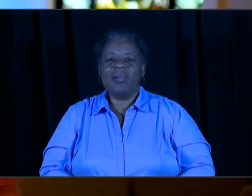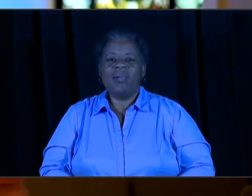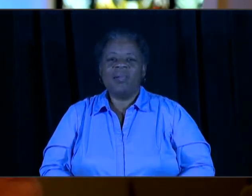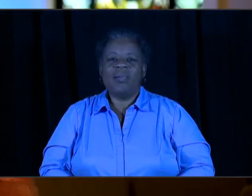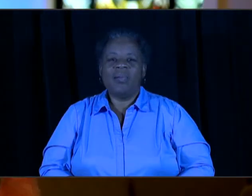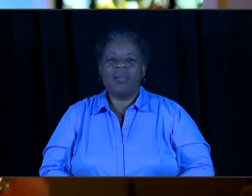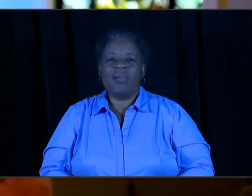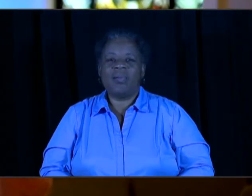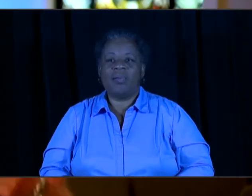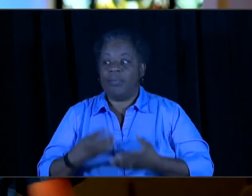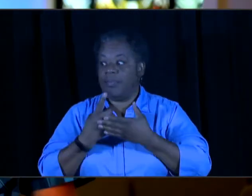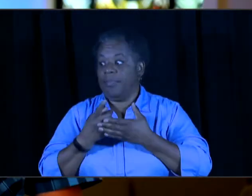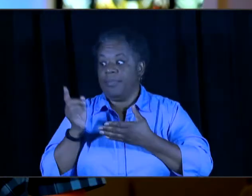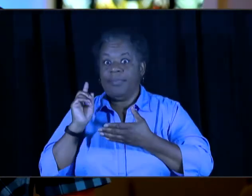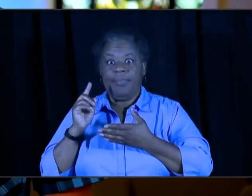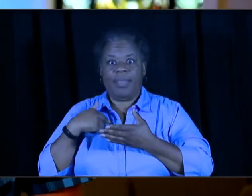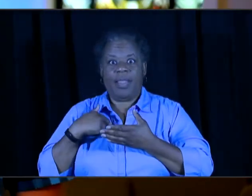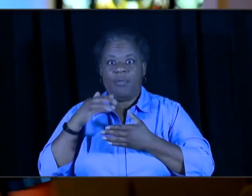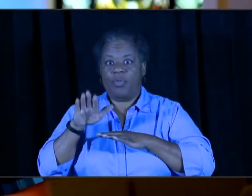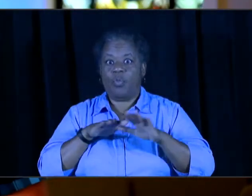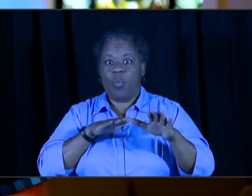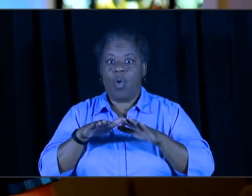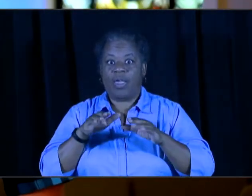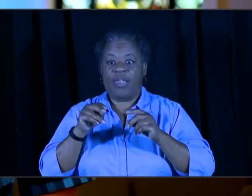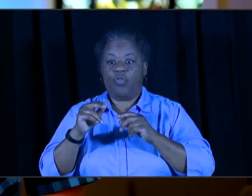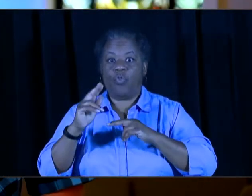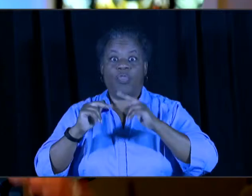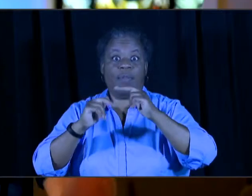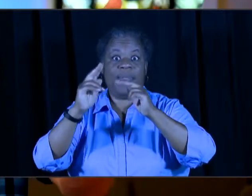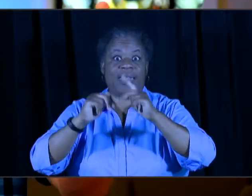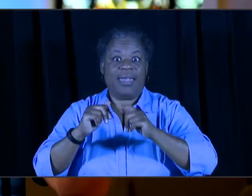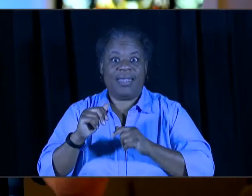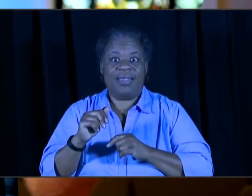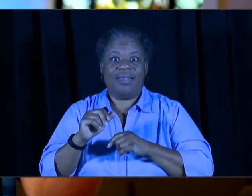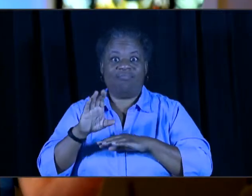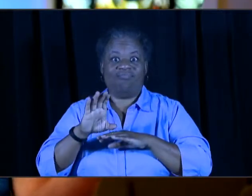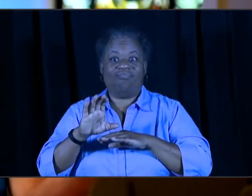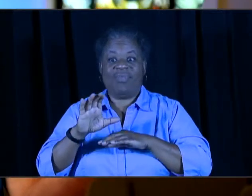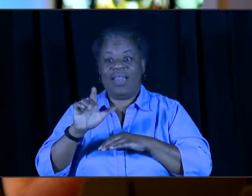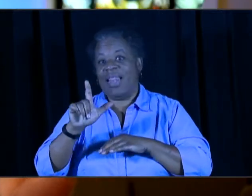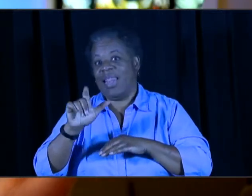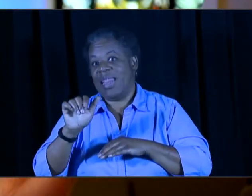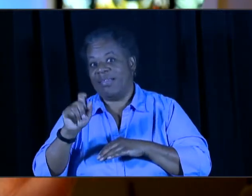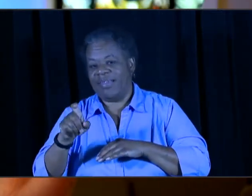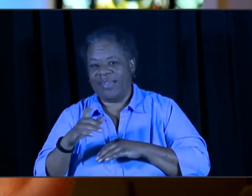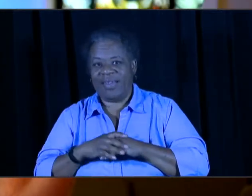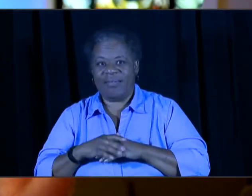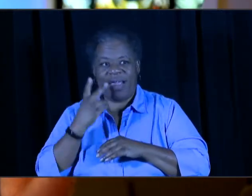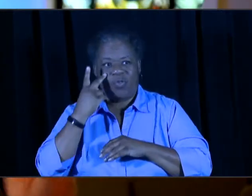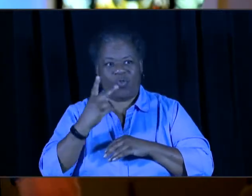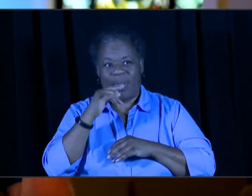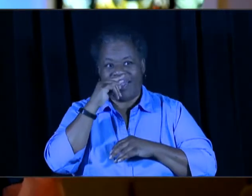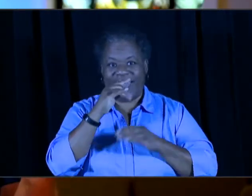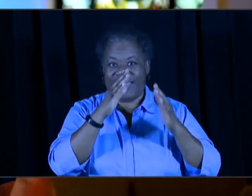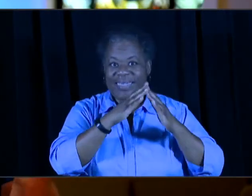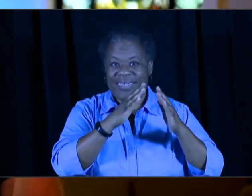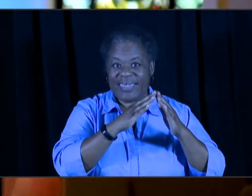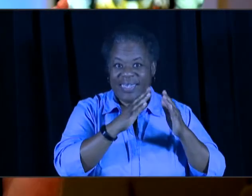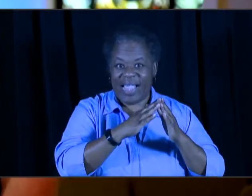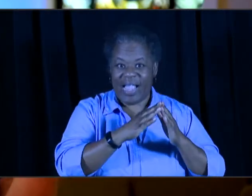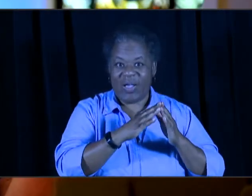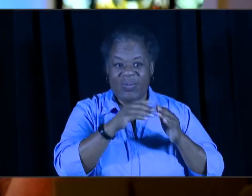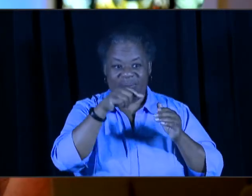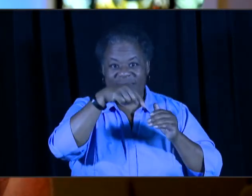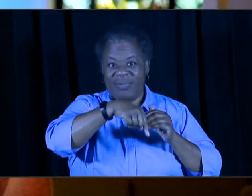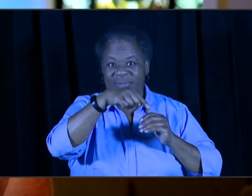This past week, I was walking through the building over in Lexington, and I happened to walk past one of the Kidstown kiosks. And for some reason, I